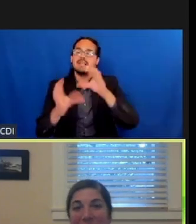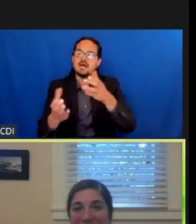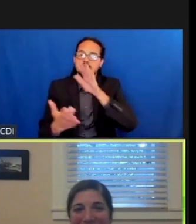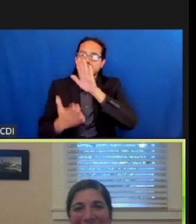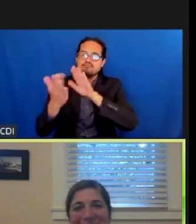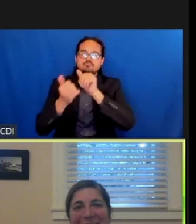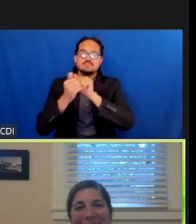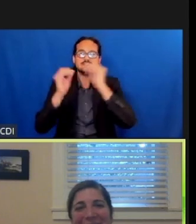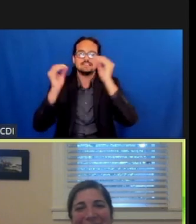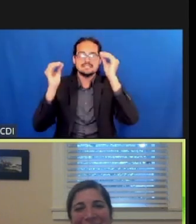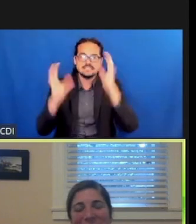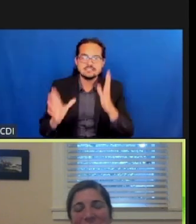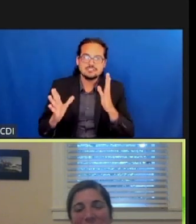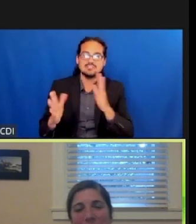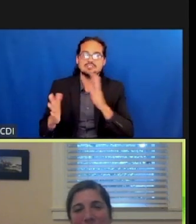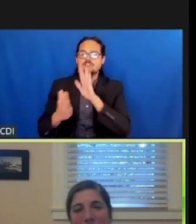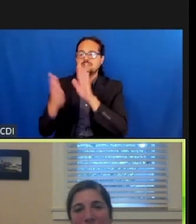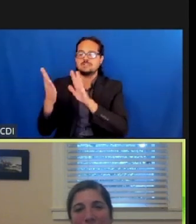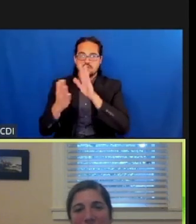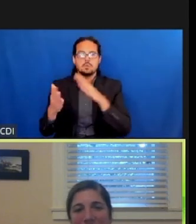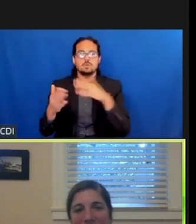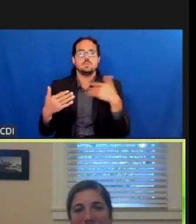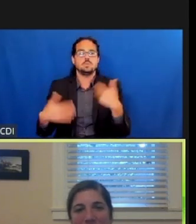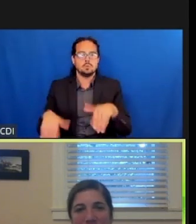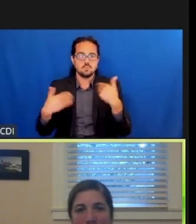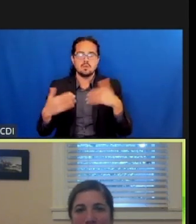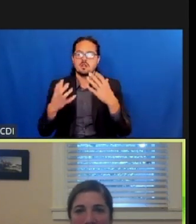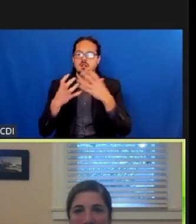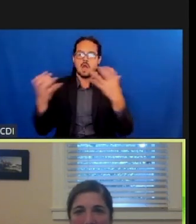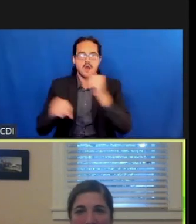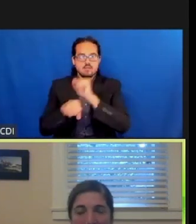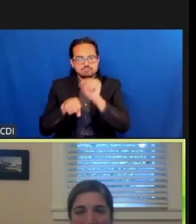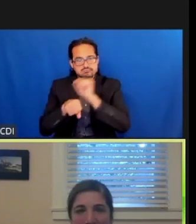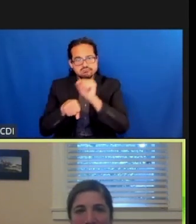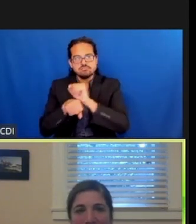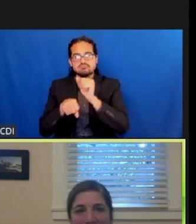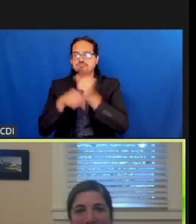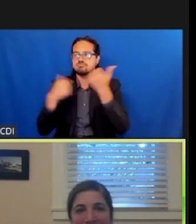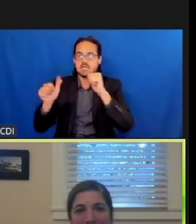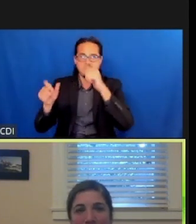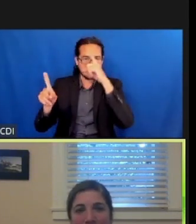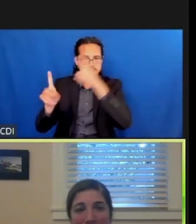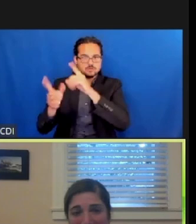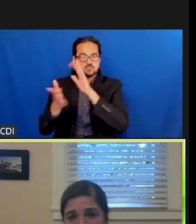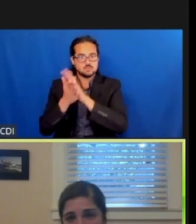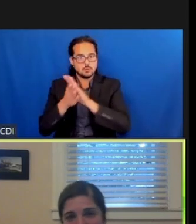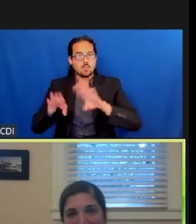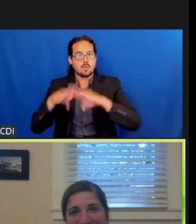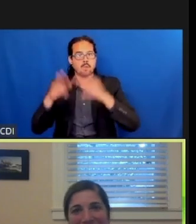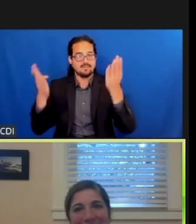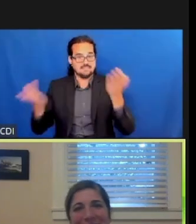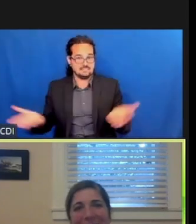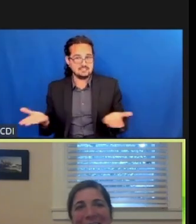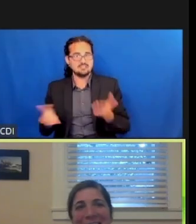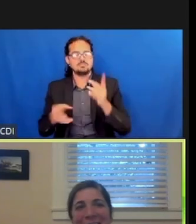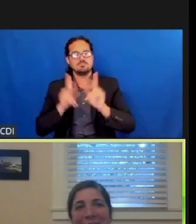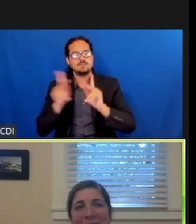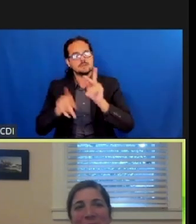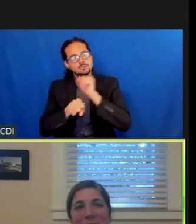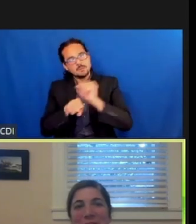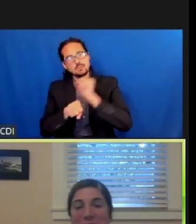of people worked to get schools open in Marin. I'm so proud of that effort. And I'm also very proud is